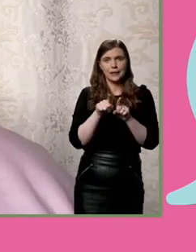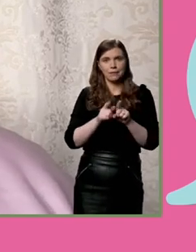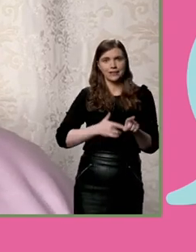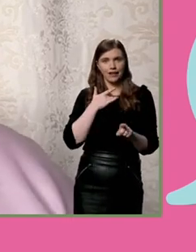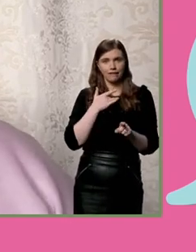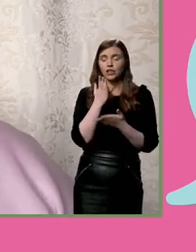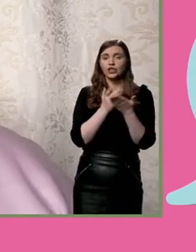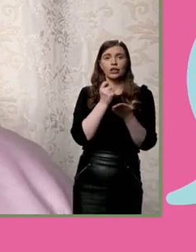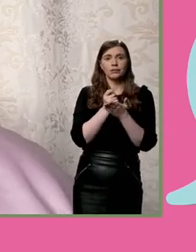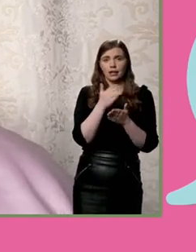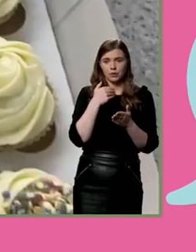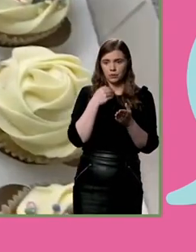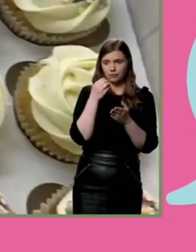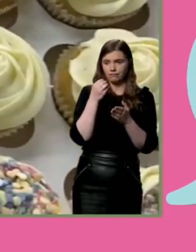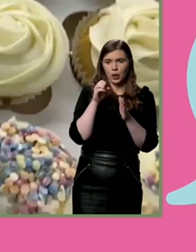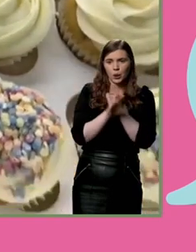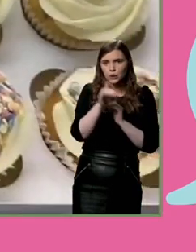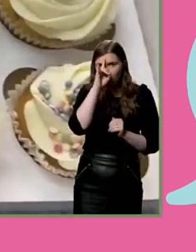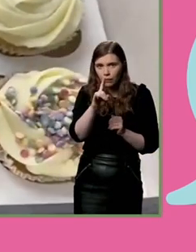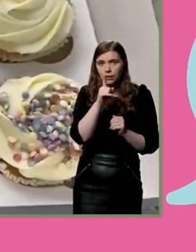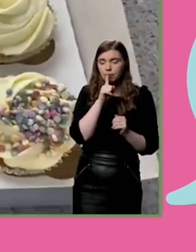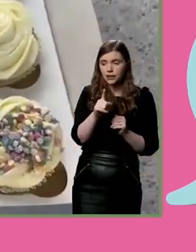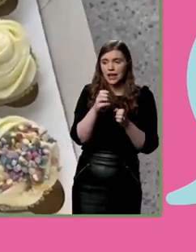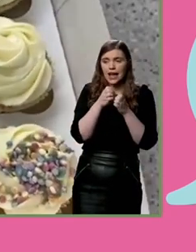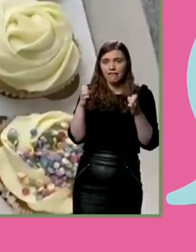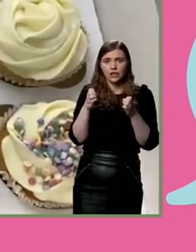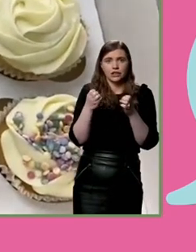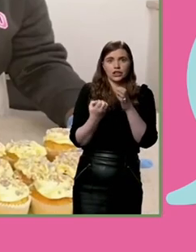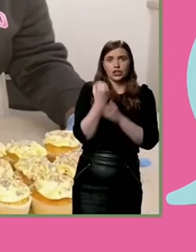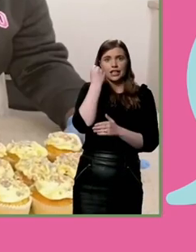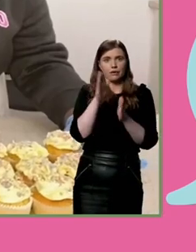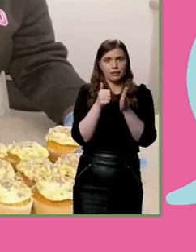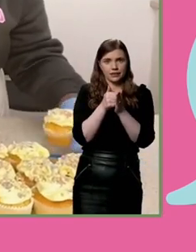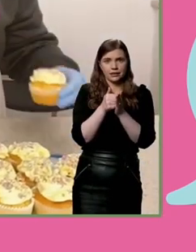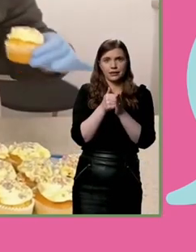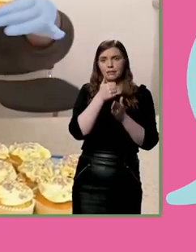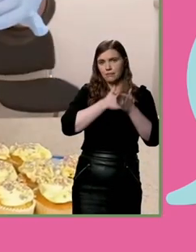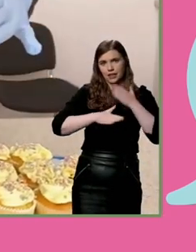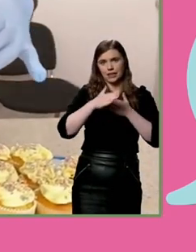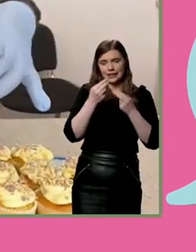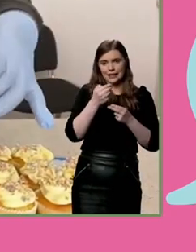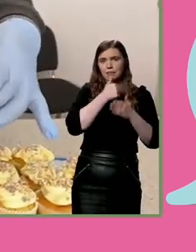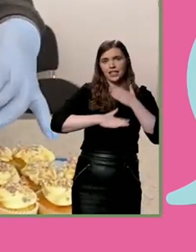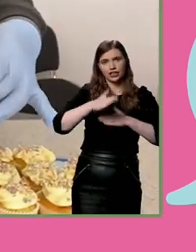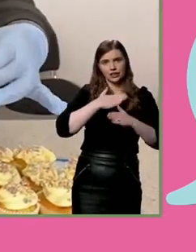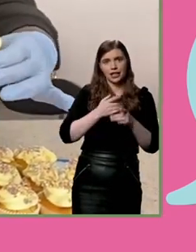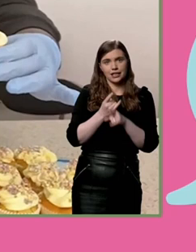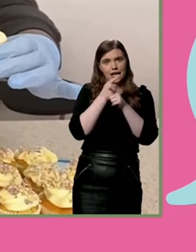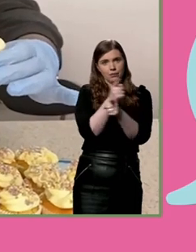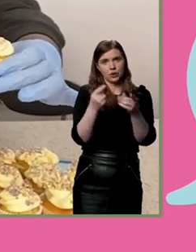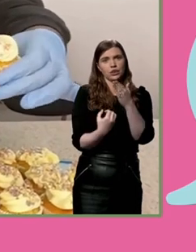life, sometimes we end up losing hope. But in every successful business, patience is needed to help you